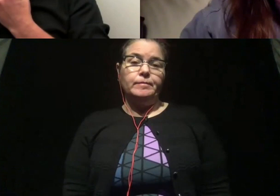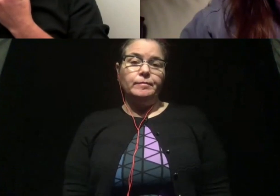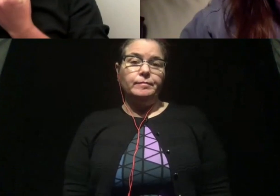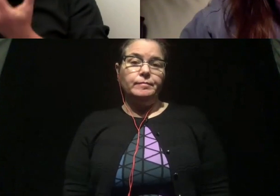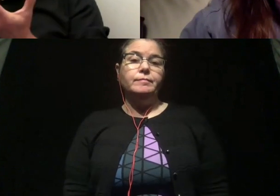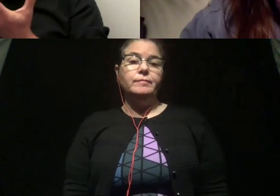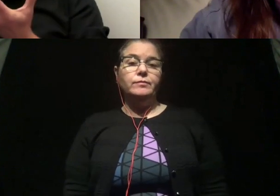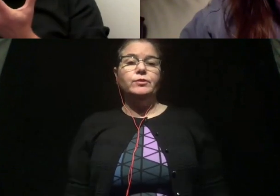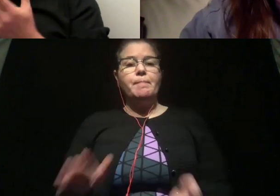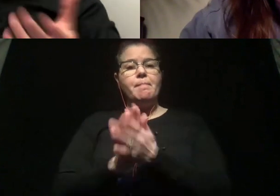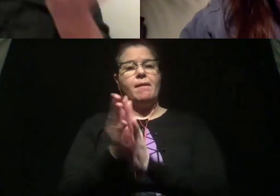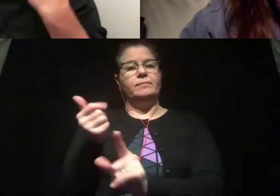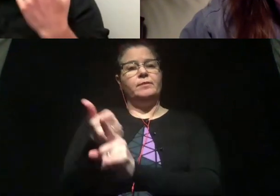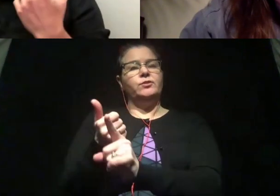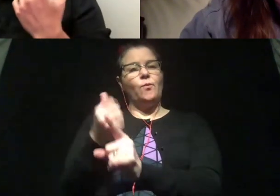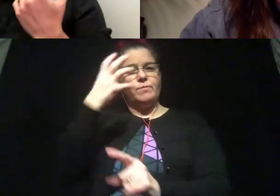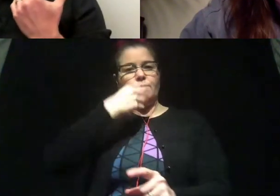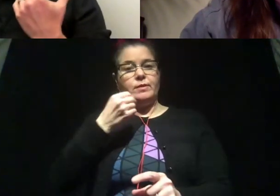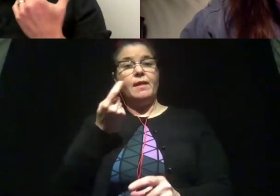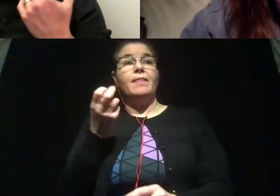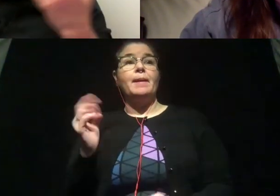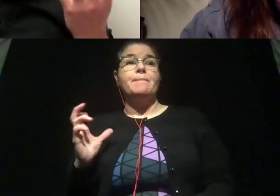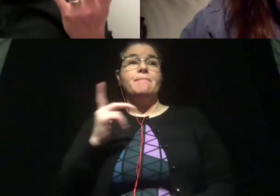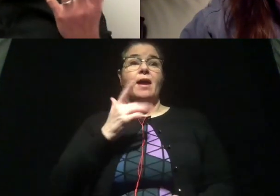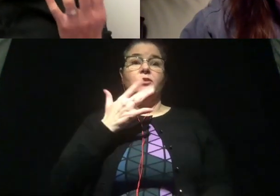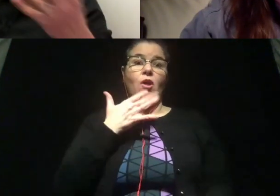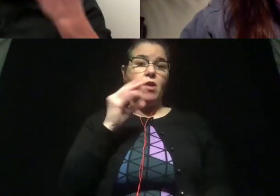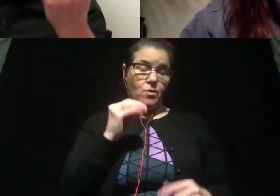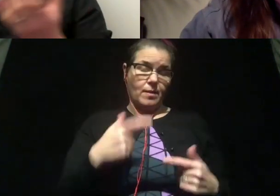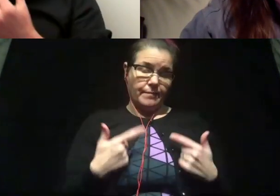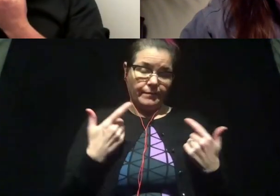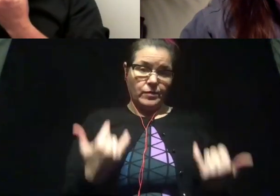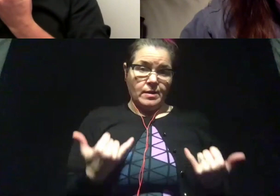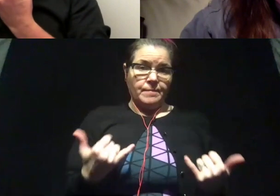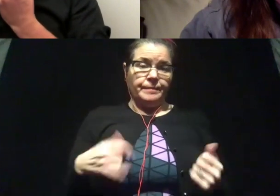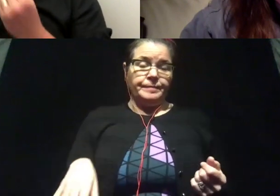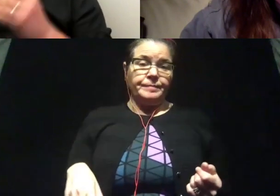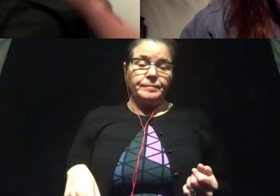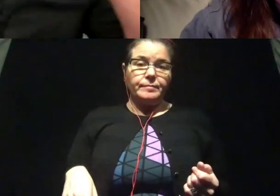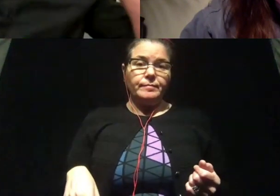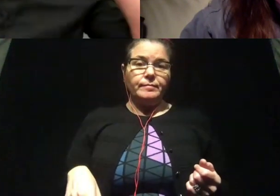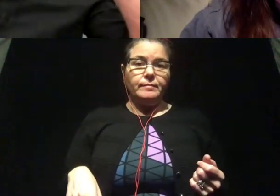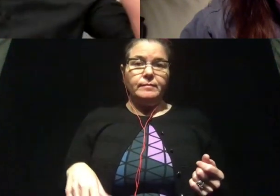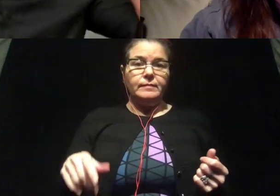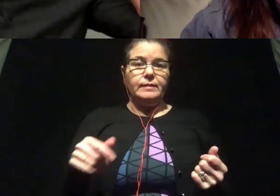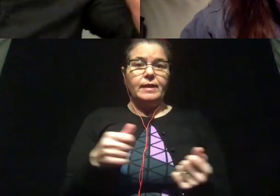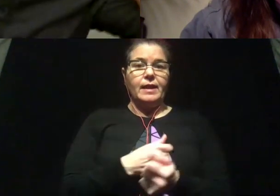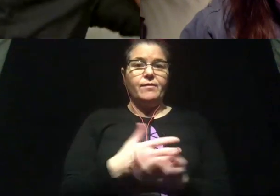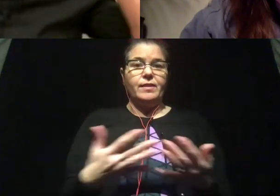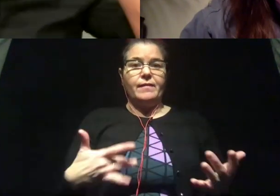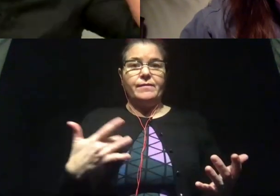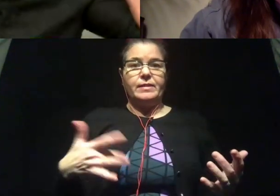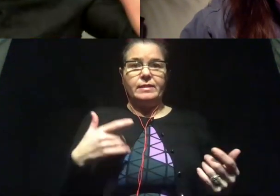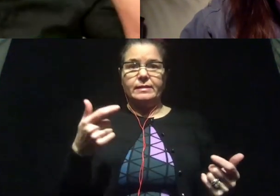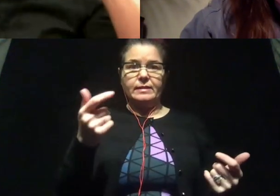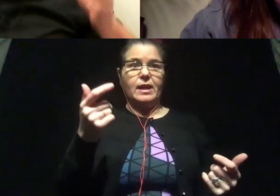it becomes its own sort of beauty. And then when I come back to Colorado, which is where I live, where I am right now, then everything feels like I'm in a big rainforest